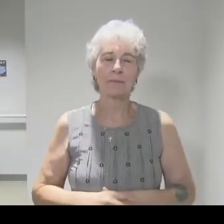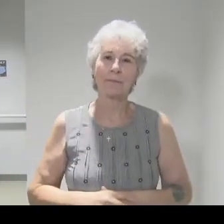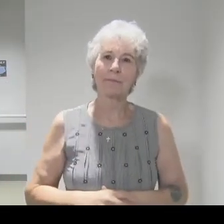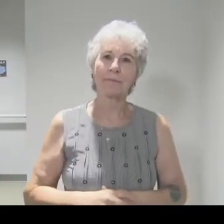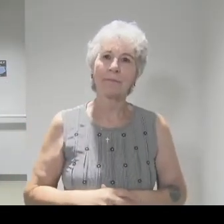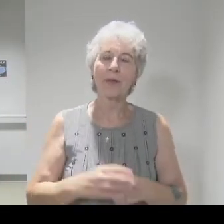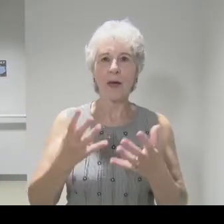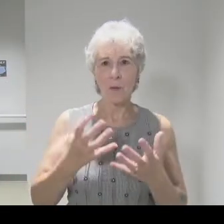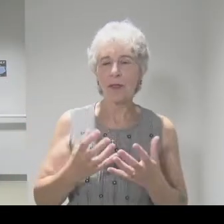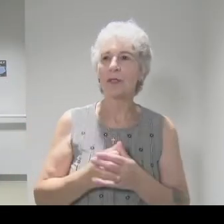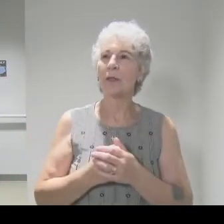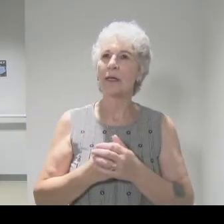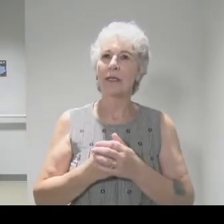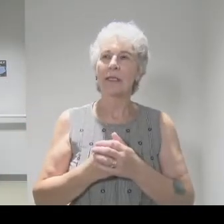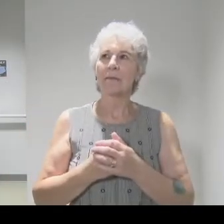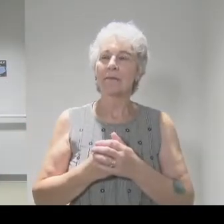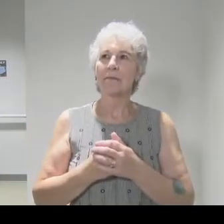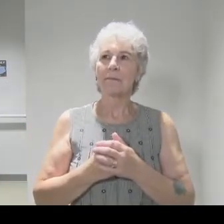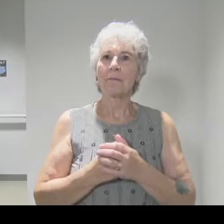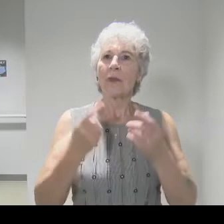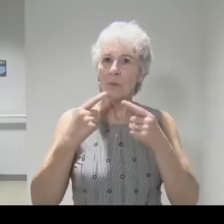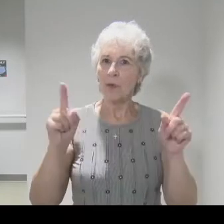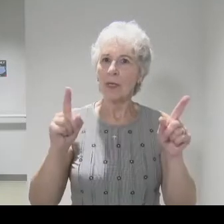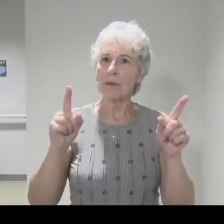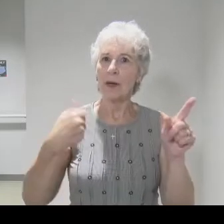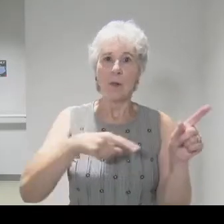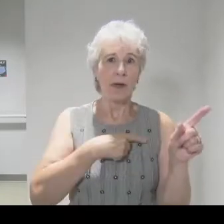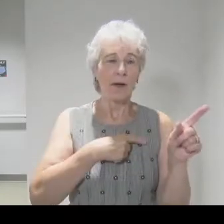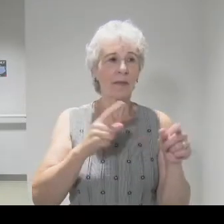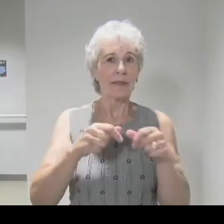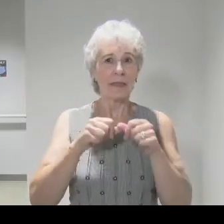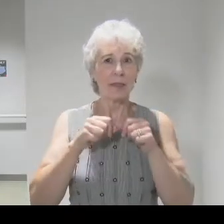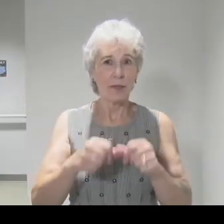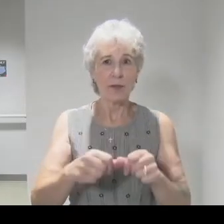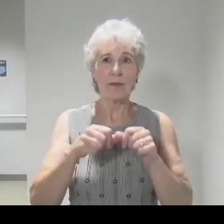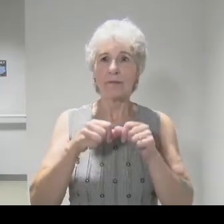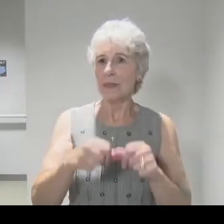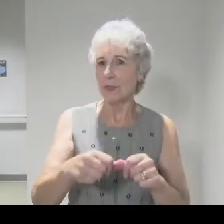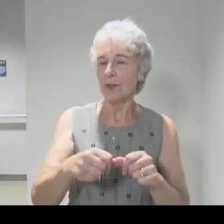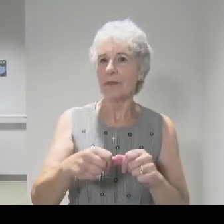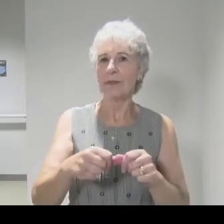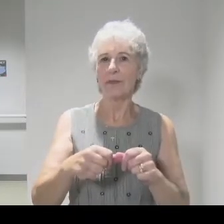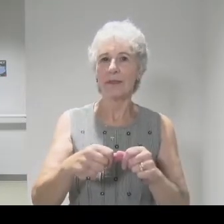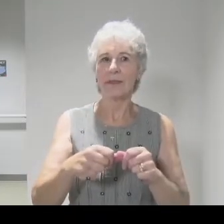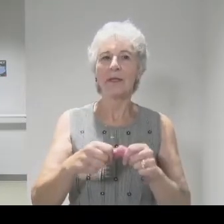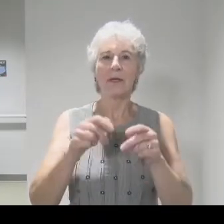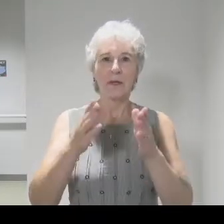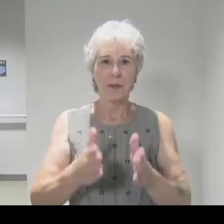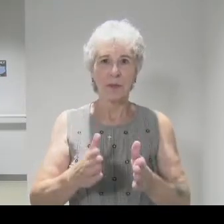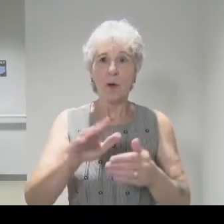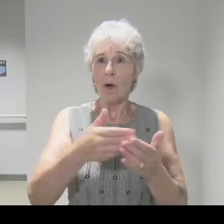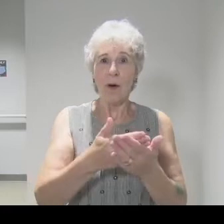And I want to acknowledge the fact that we are eternal beings standing, sitting in this room, Lord. All of